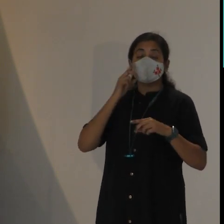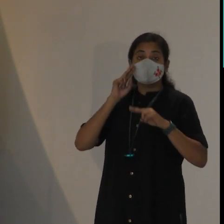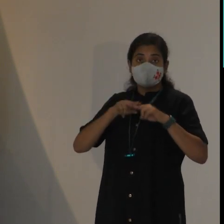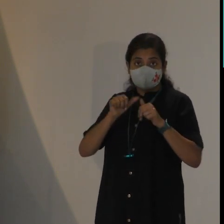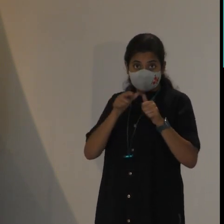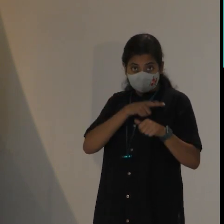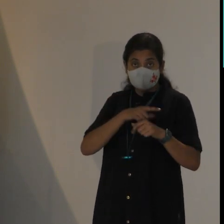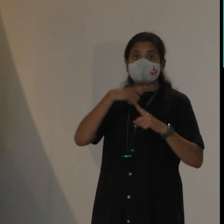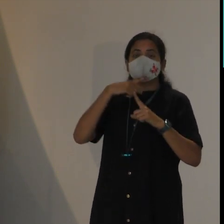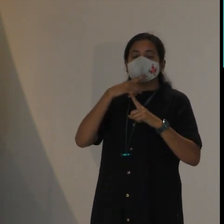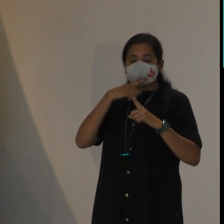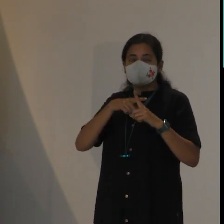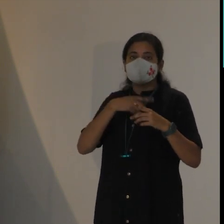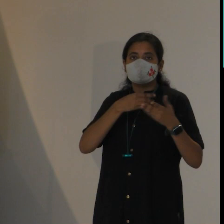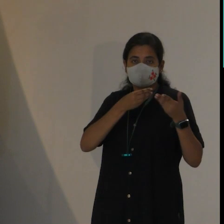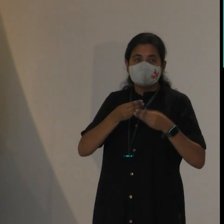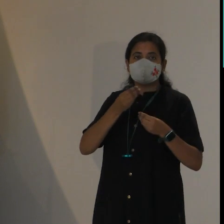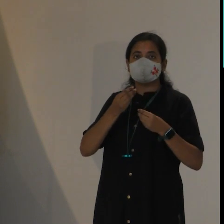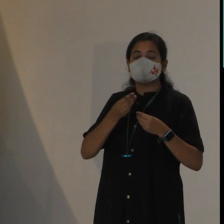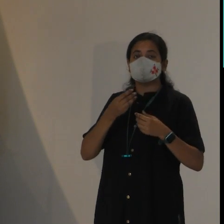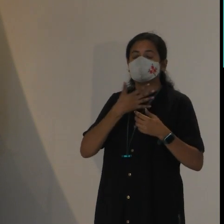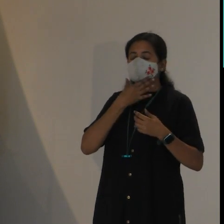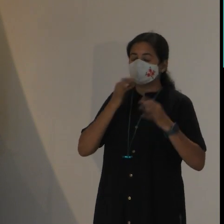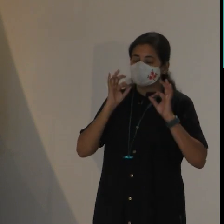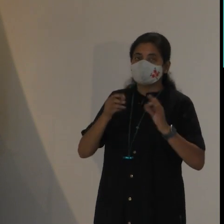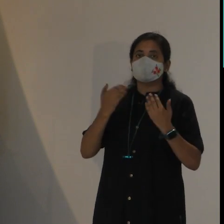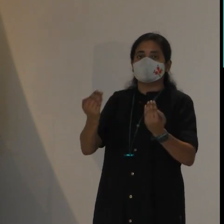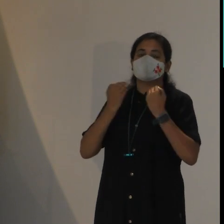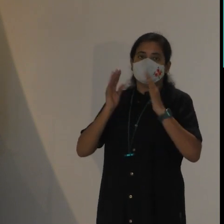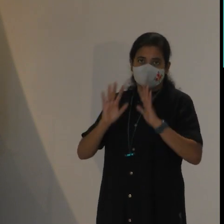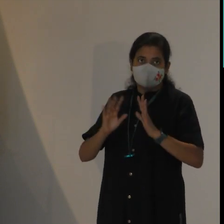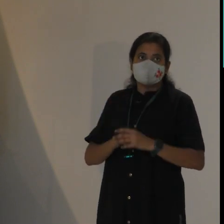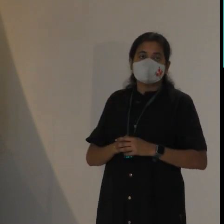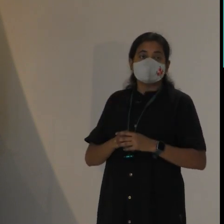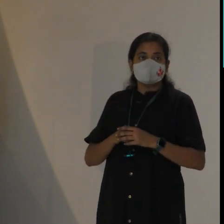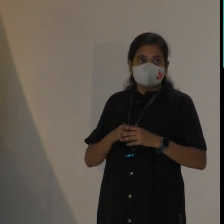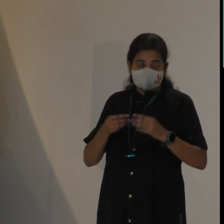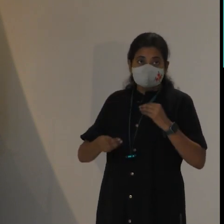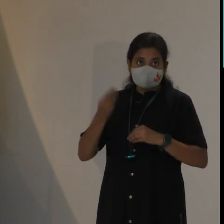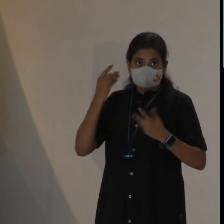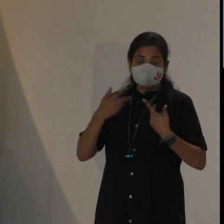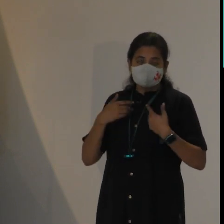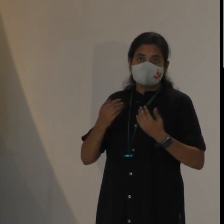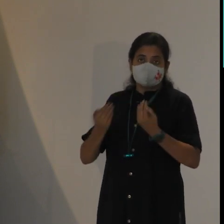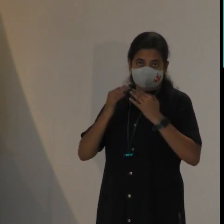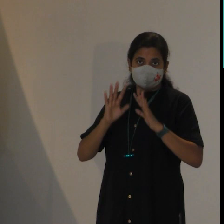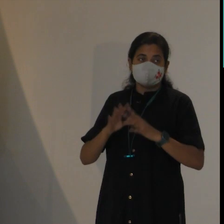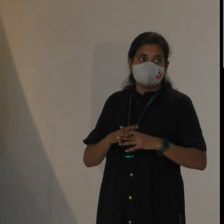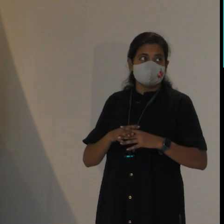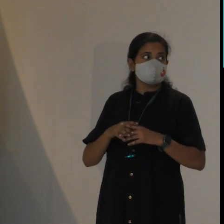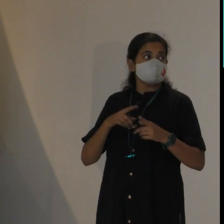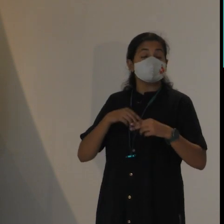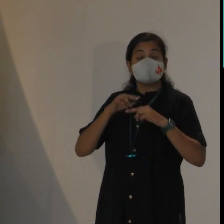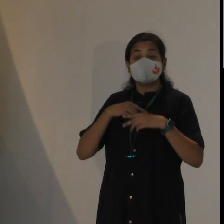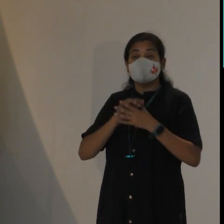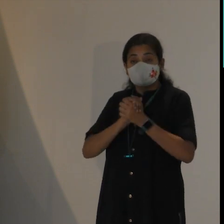IFA and MoCA for a beautiful year of support, and more than support, I'd say friendship. The friendship